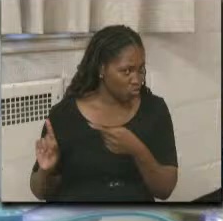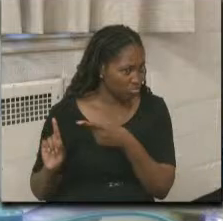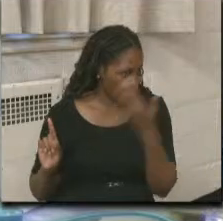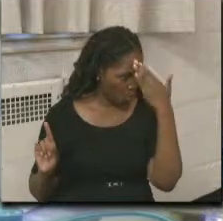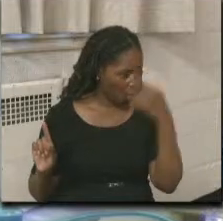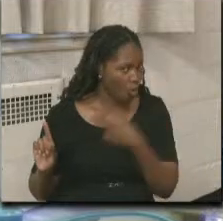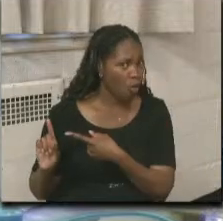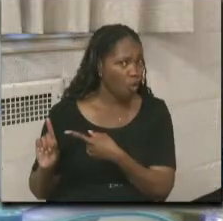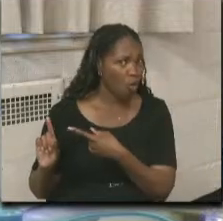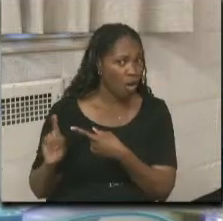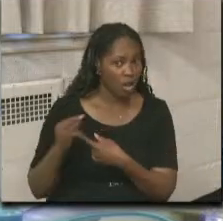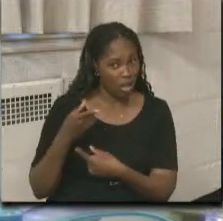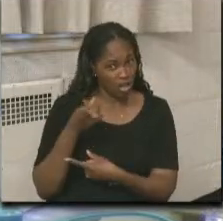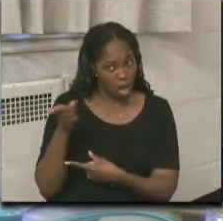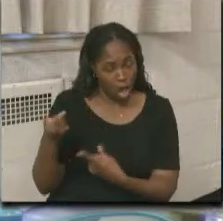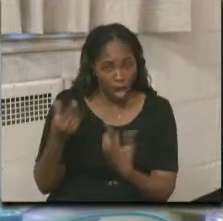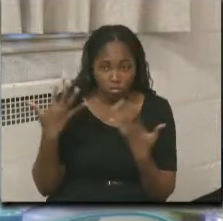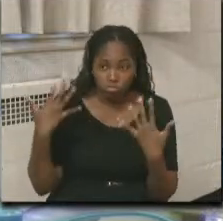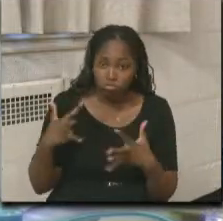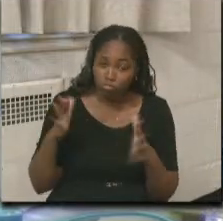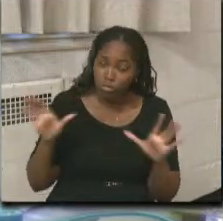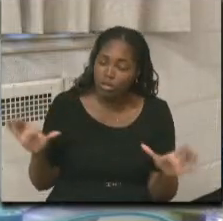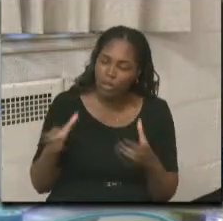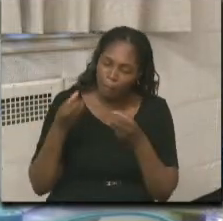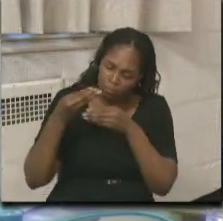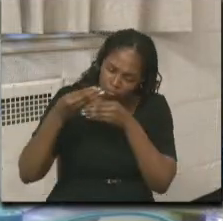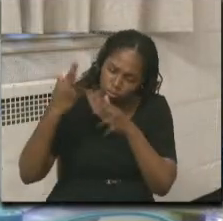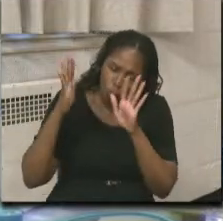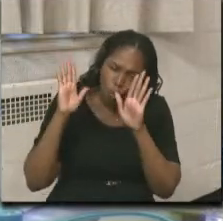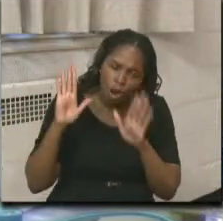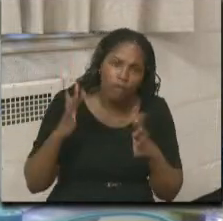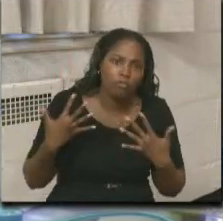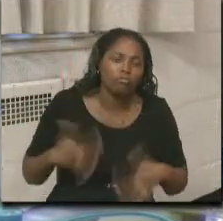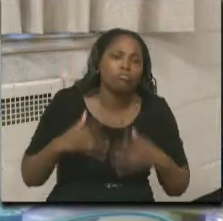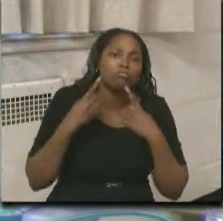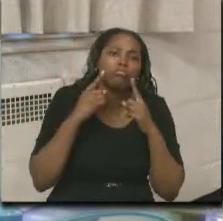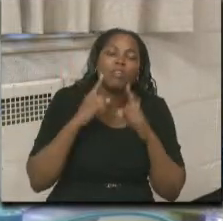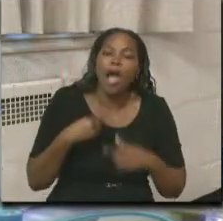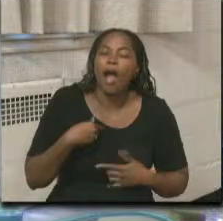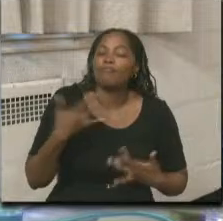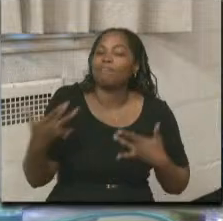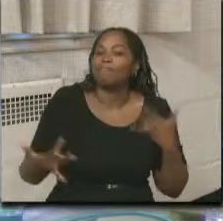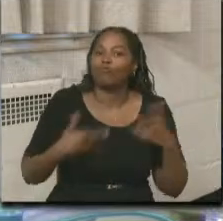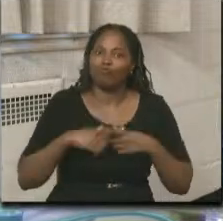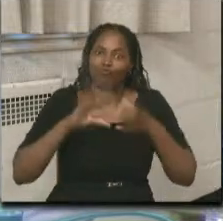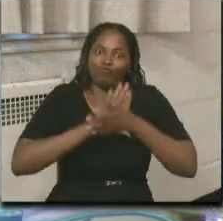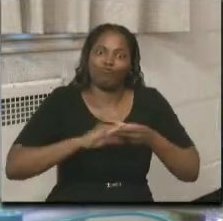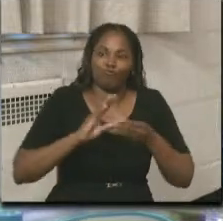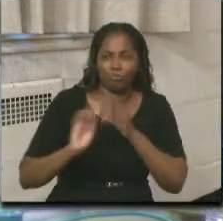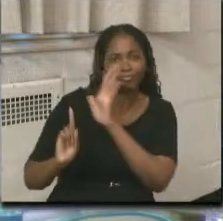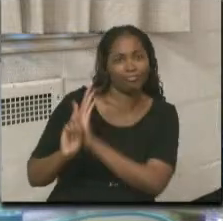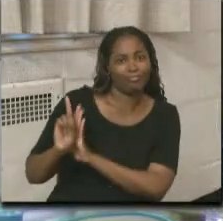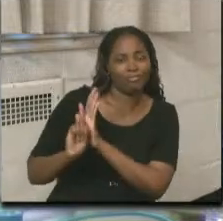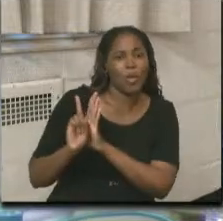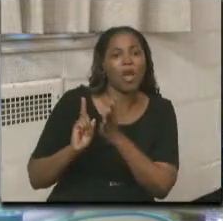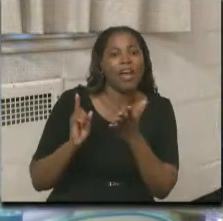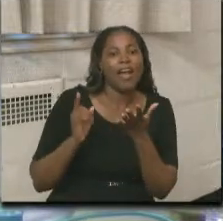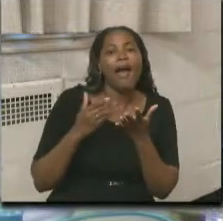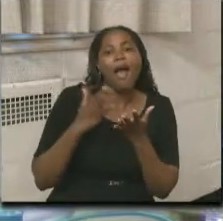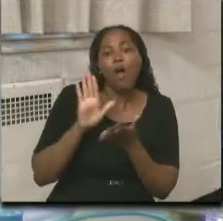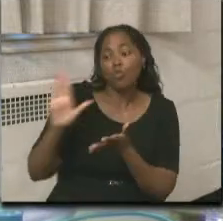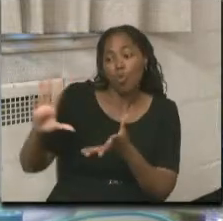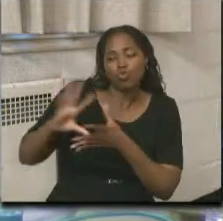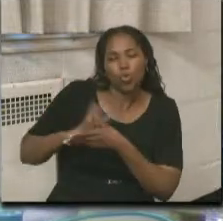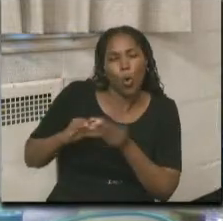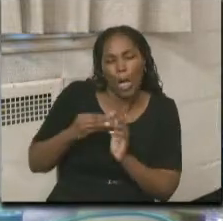the accolades that you've accomplished? And I'm always eager to tell people about, the little bit I do know about your